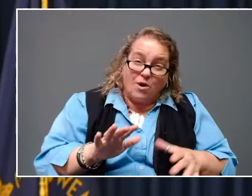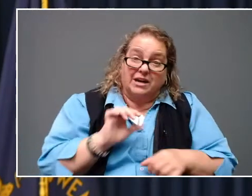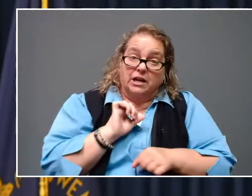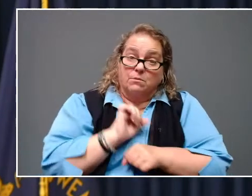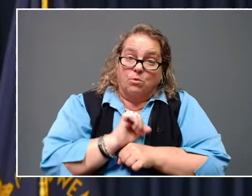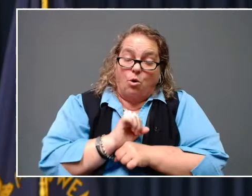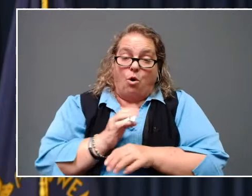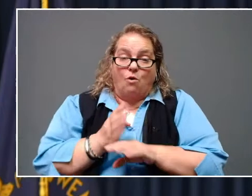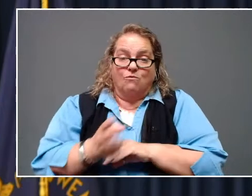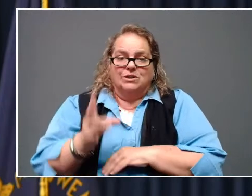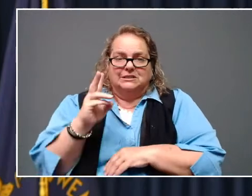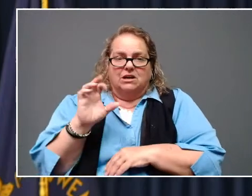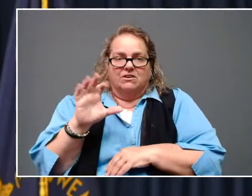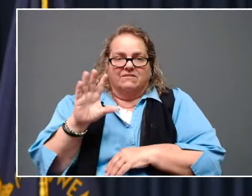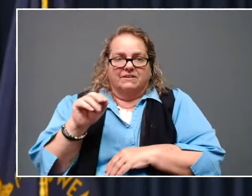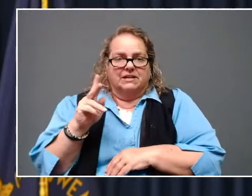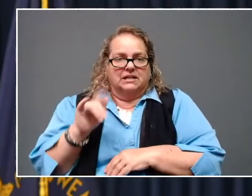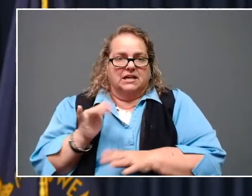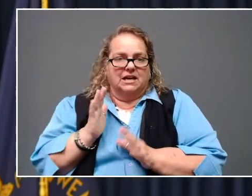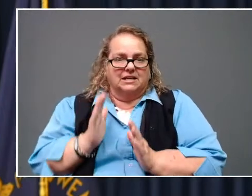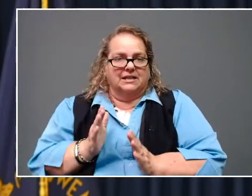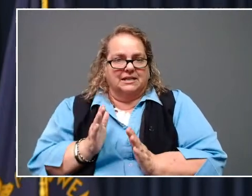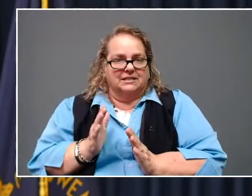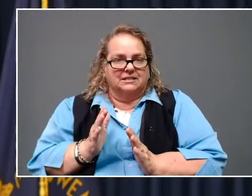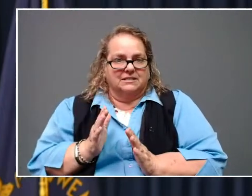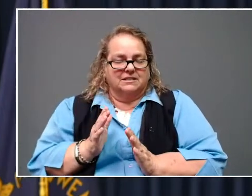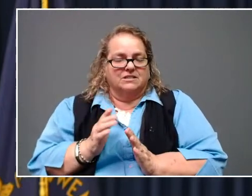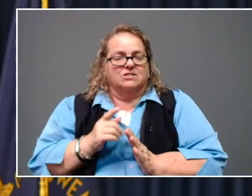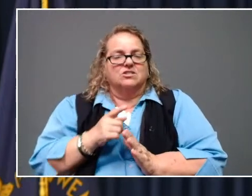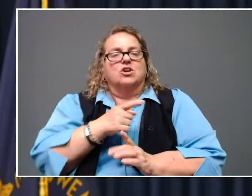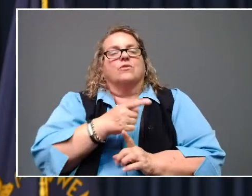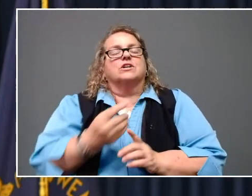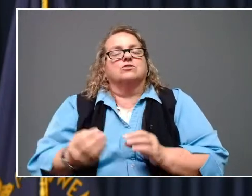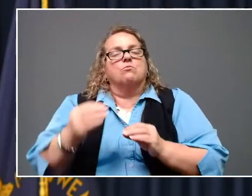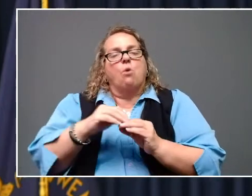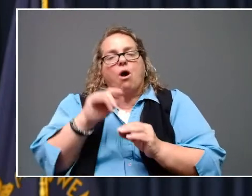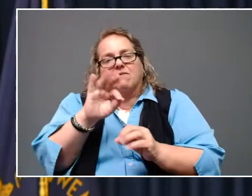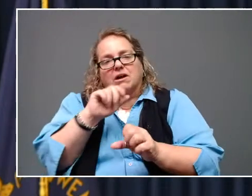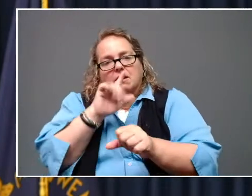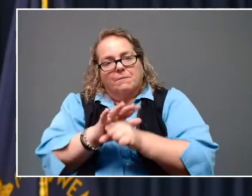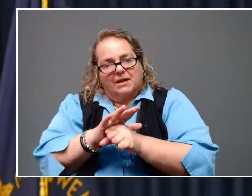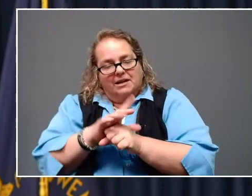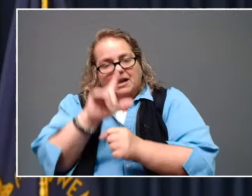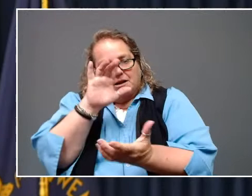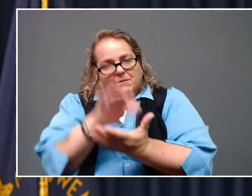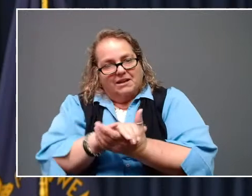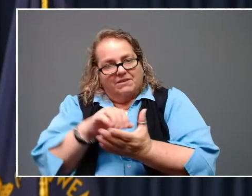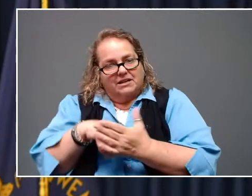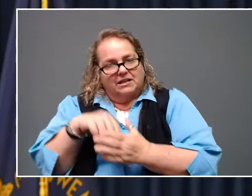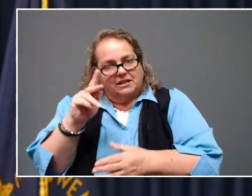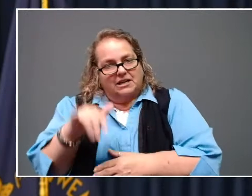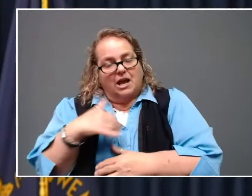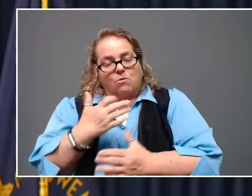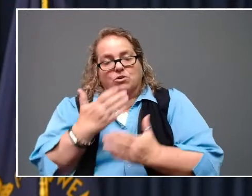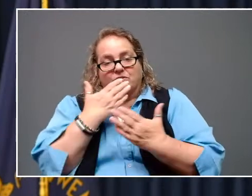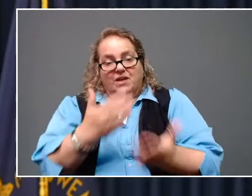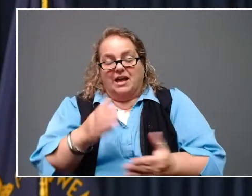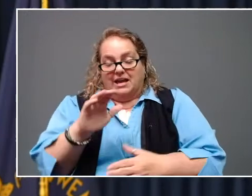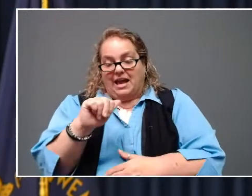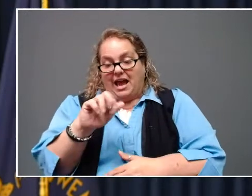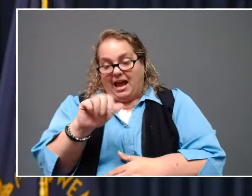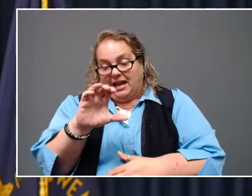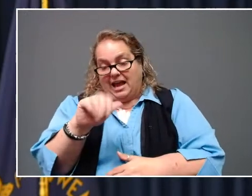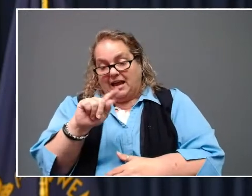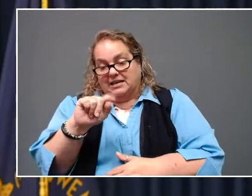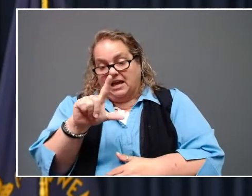at that location, and so this is a further commitment and belief in Kentucky. I want to thank Catalan for their continued investment